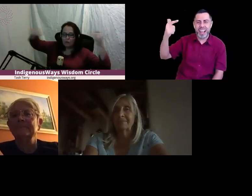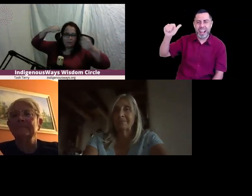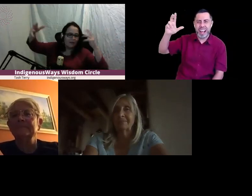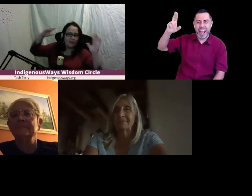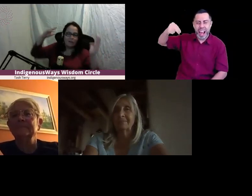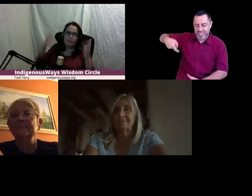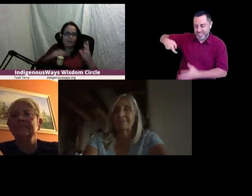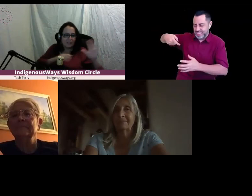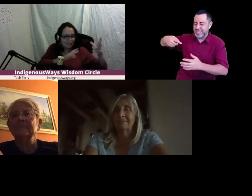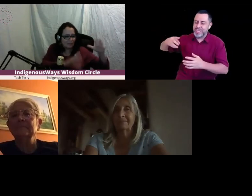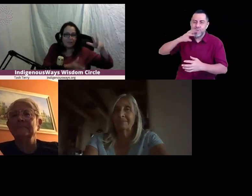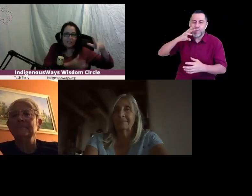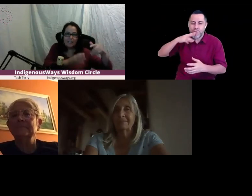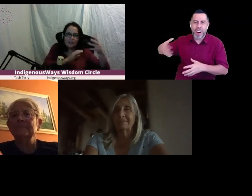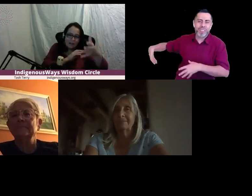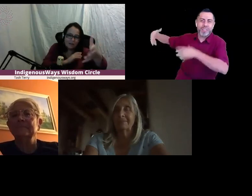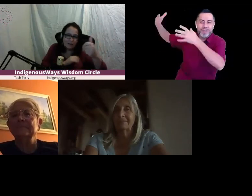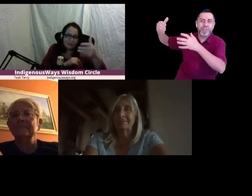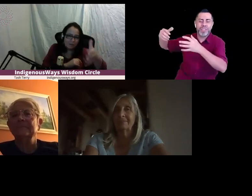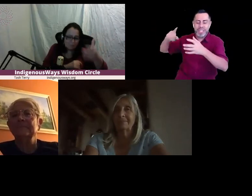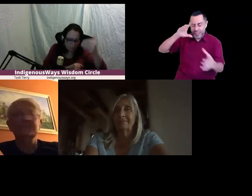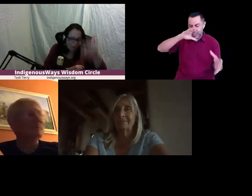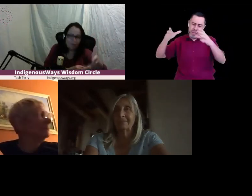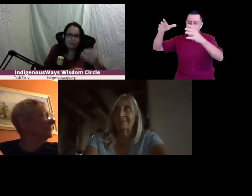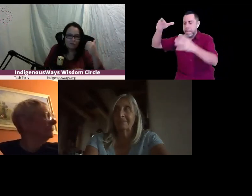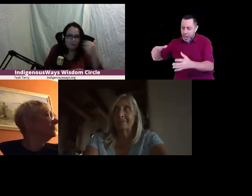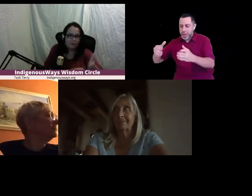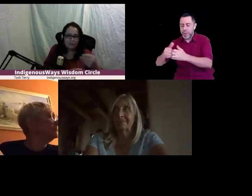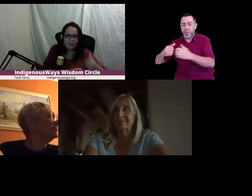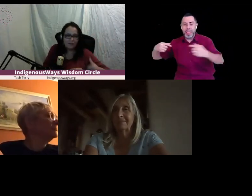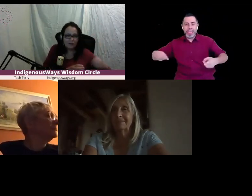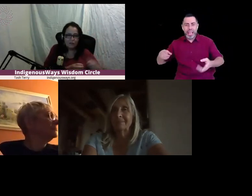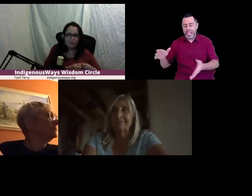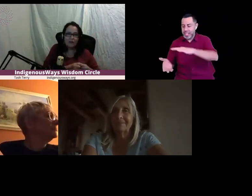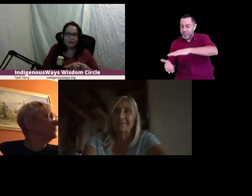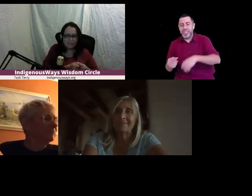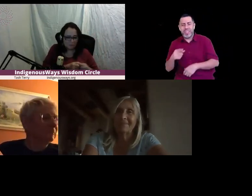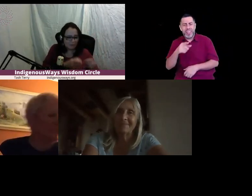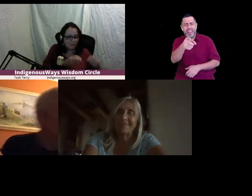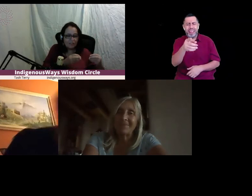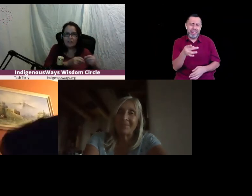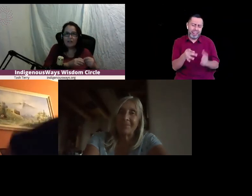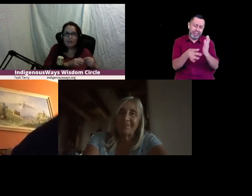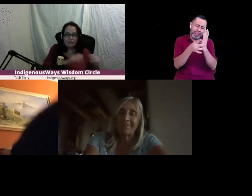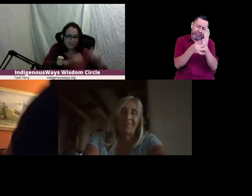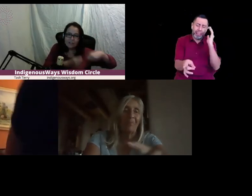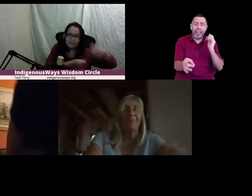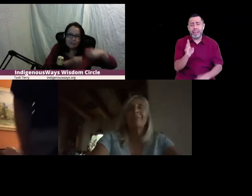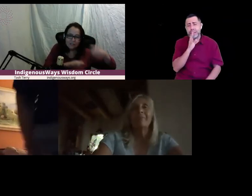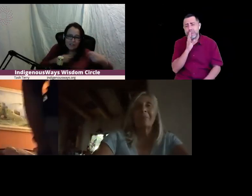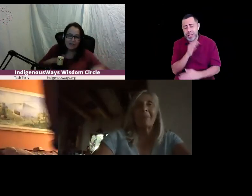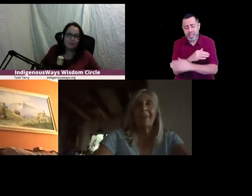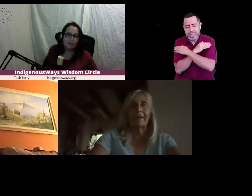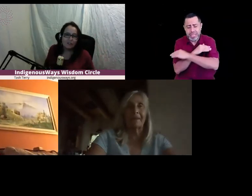and the whole thing, and then explaining with your total fluent Navajo expertise to the elders how to use